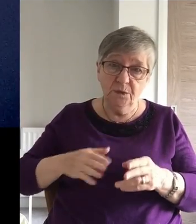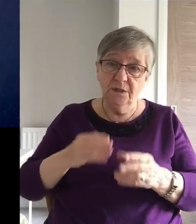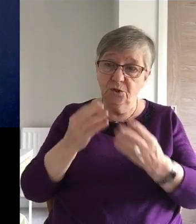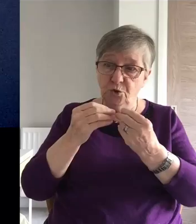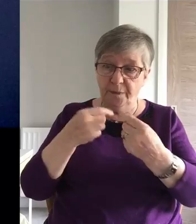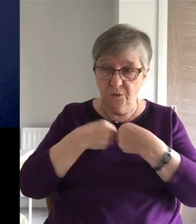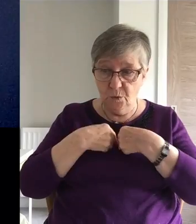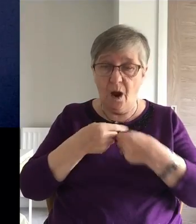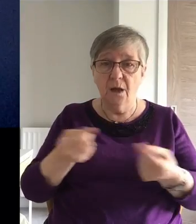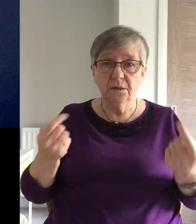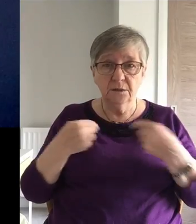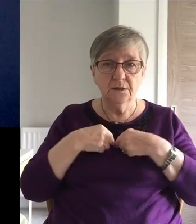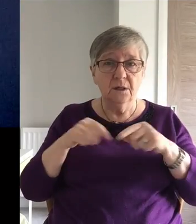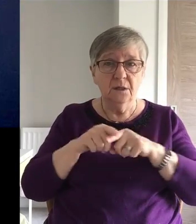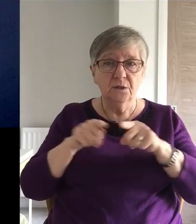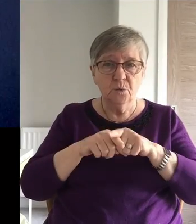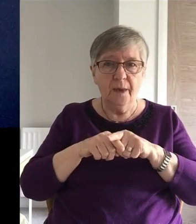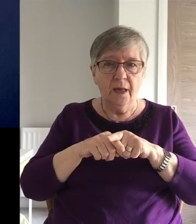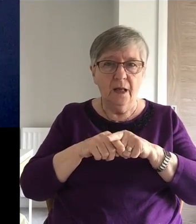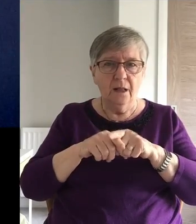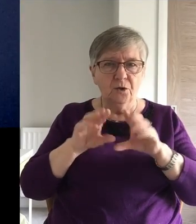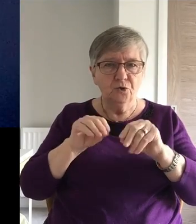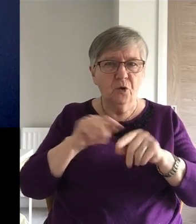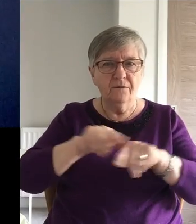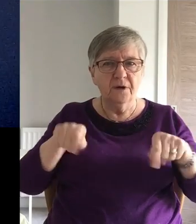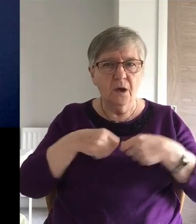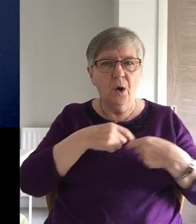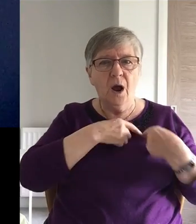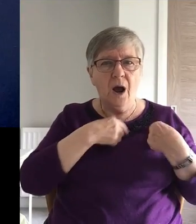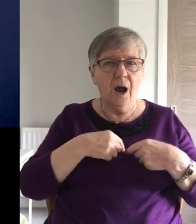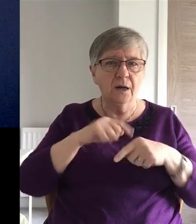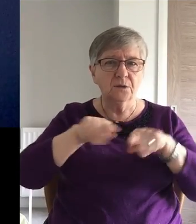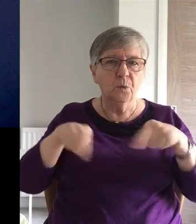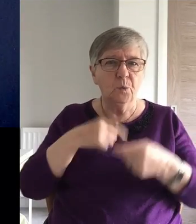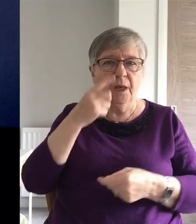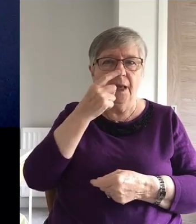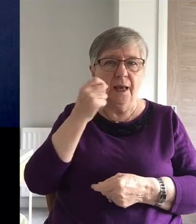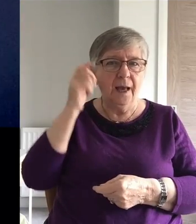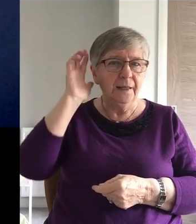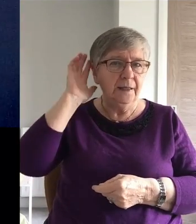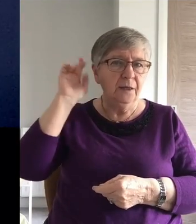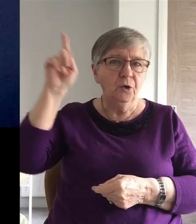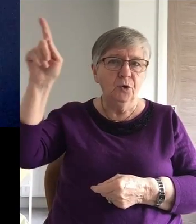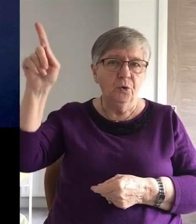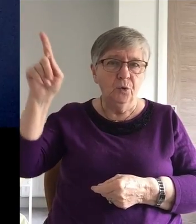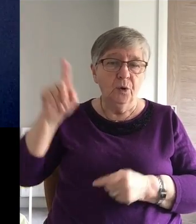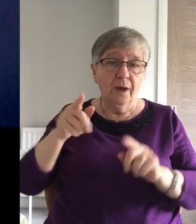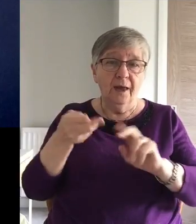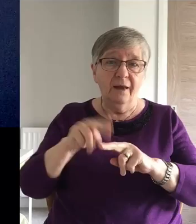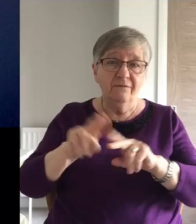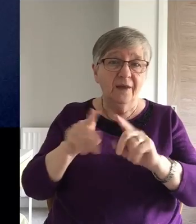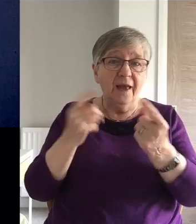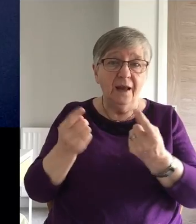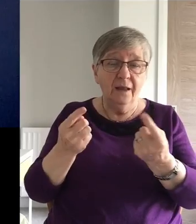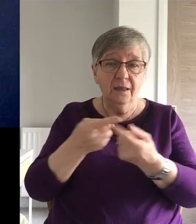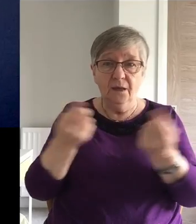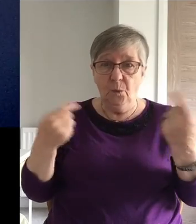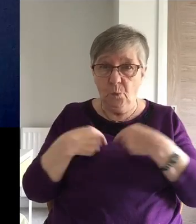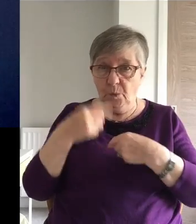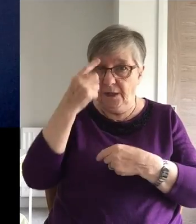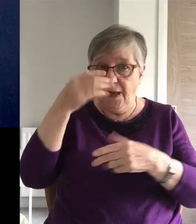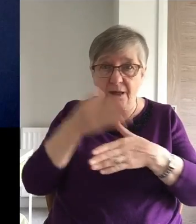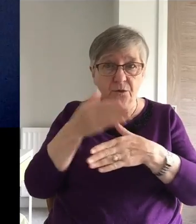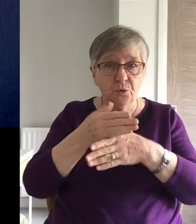our hearts, we just ask that you would soften them, that we might hear you. If there's anything we can do that we can be moved